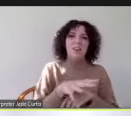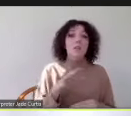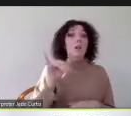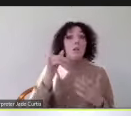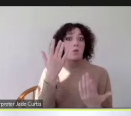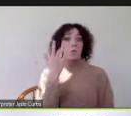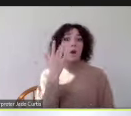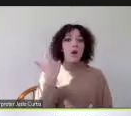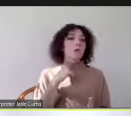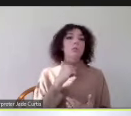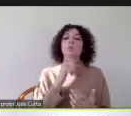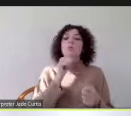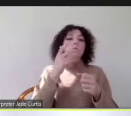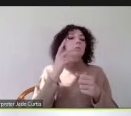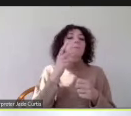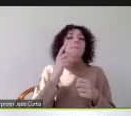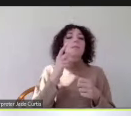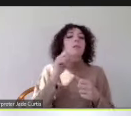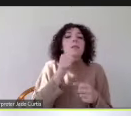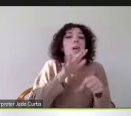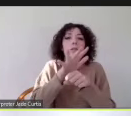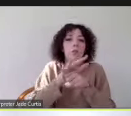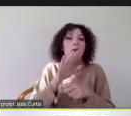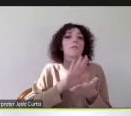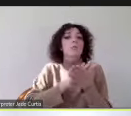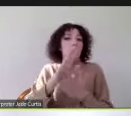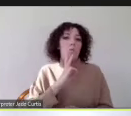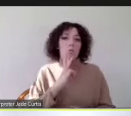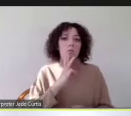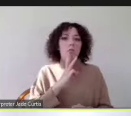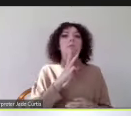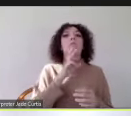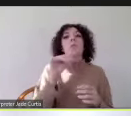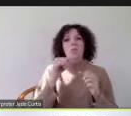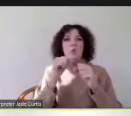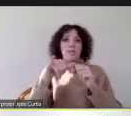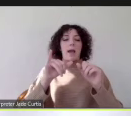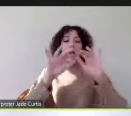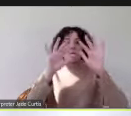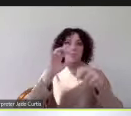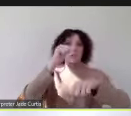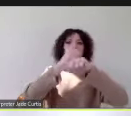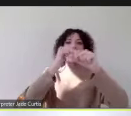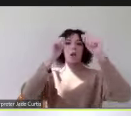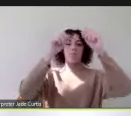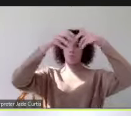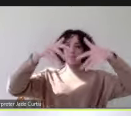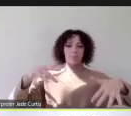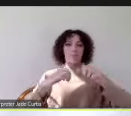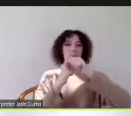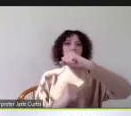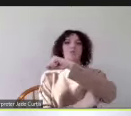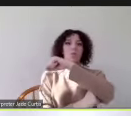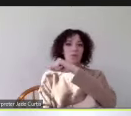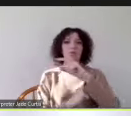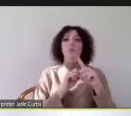supply of clean water and sanitation infrastructure, but also due to high potential for transmission of